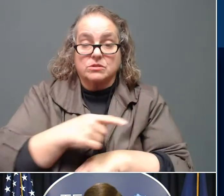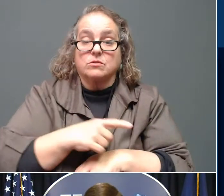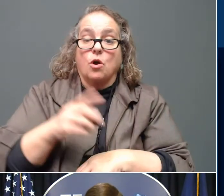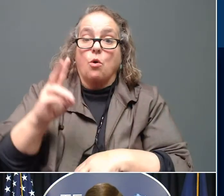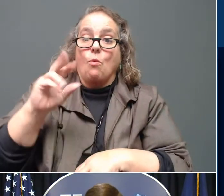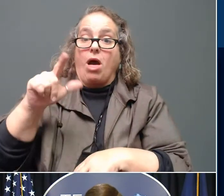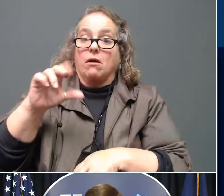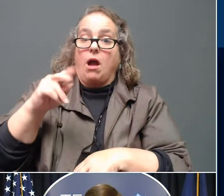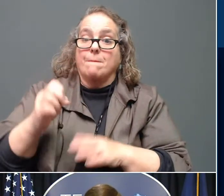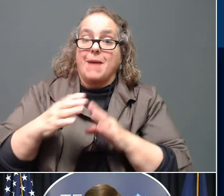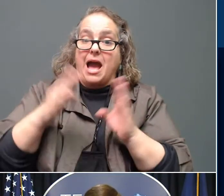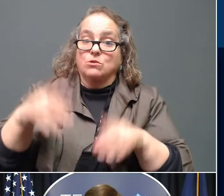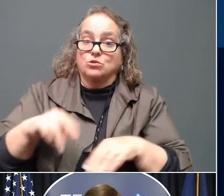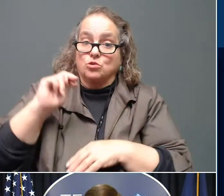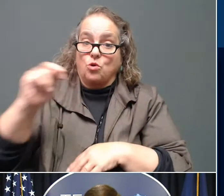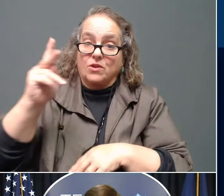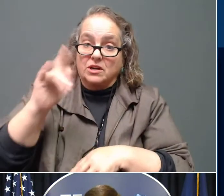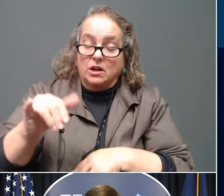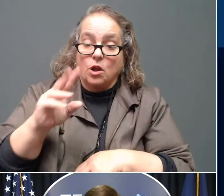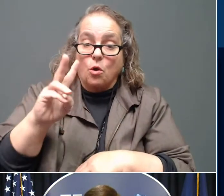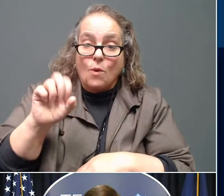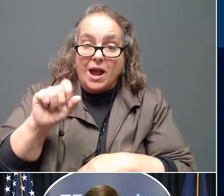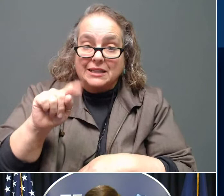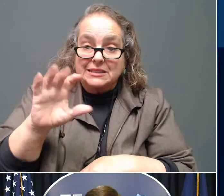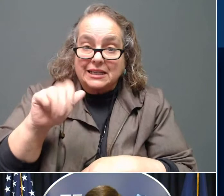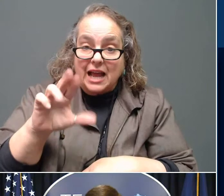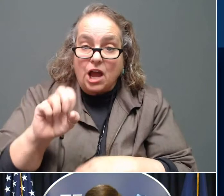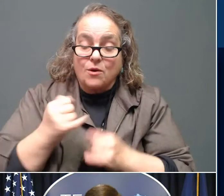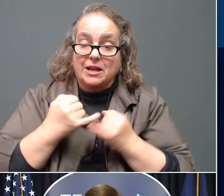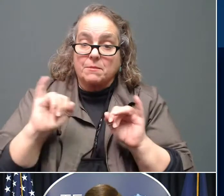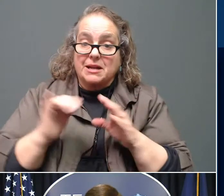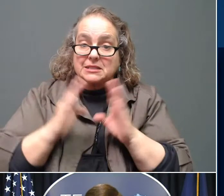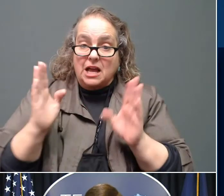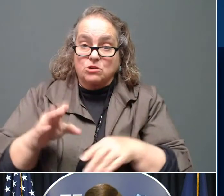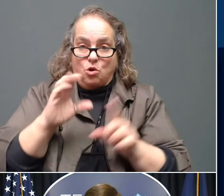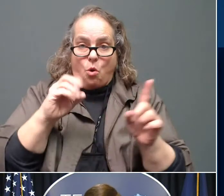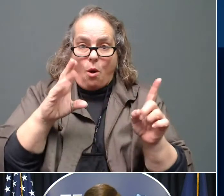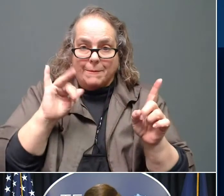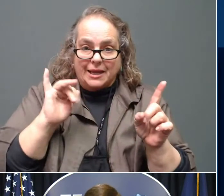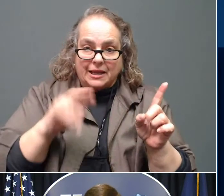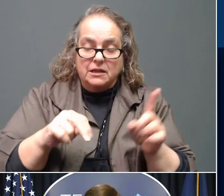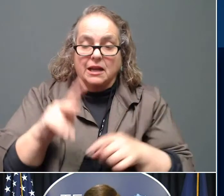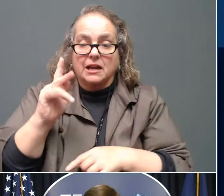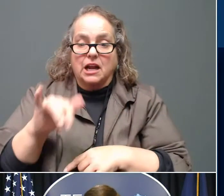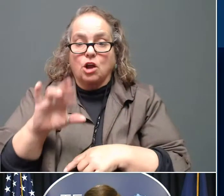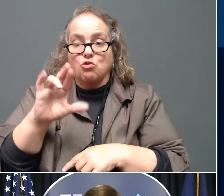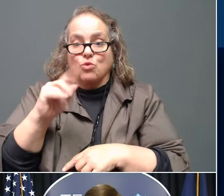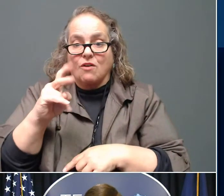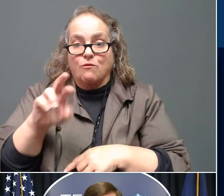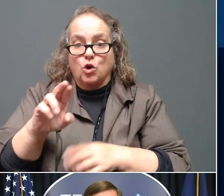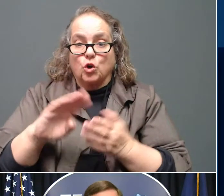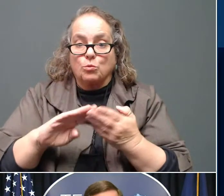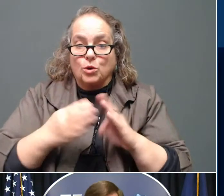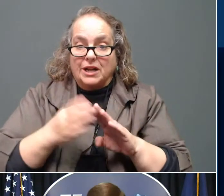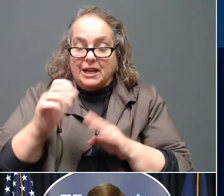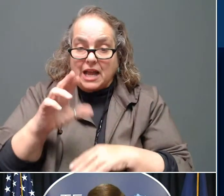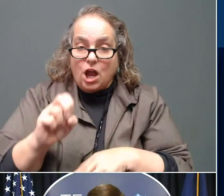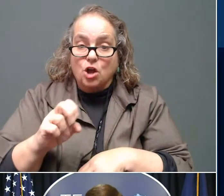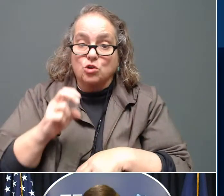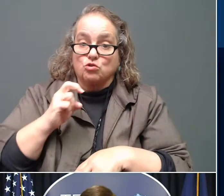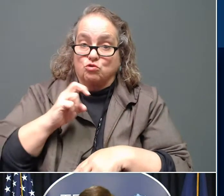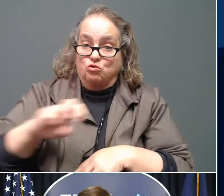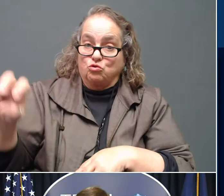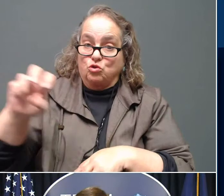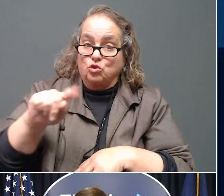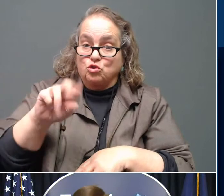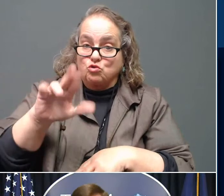Kentucky, West Care, Independence House in Corbin, Kentucky River Community Care, Transitions, and Clark County Homeless